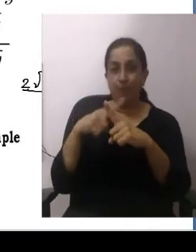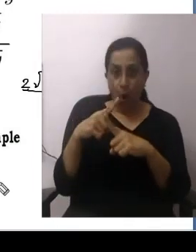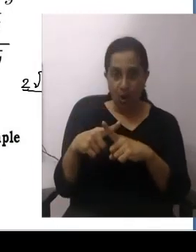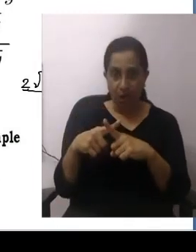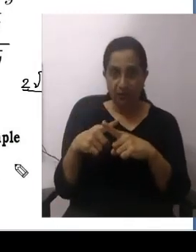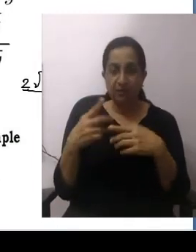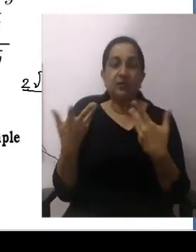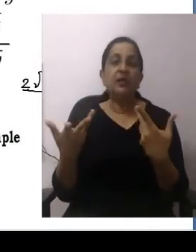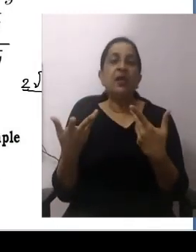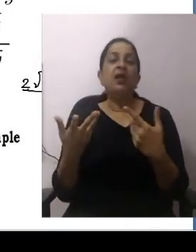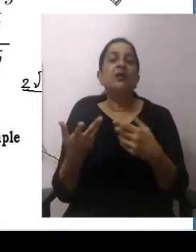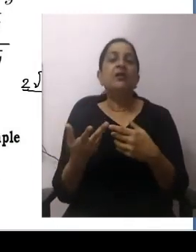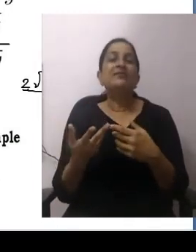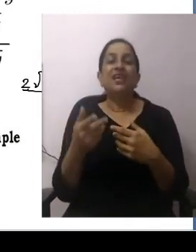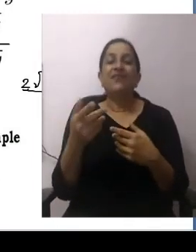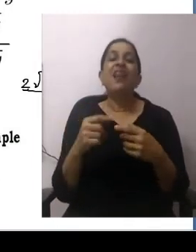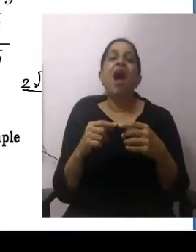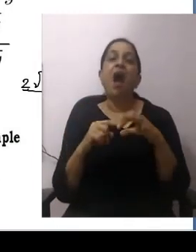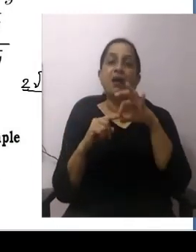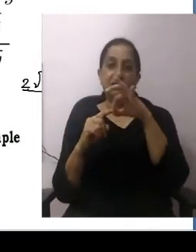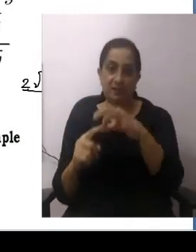then